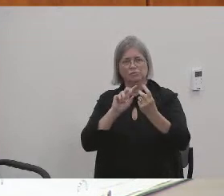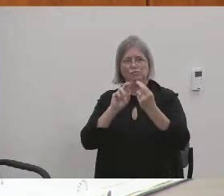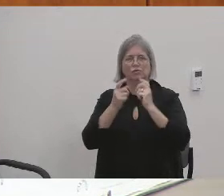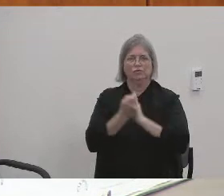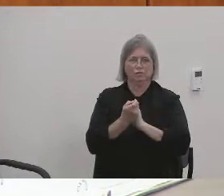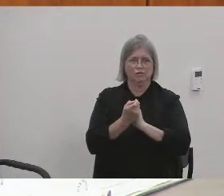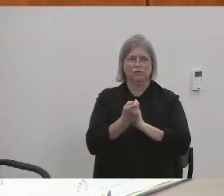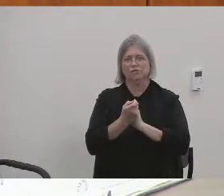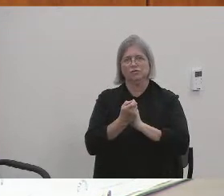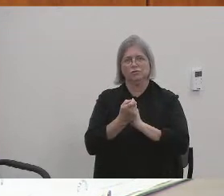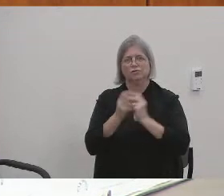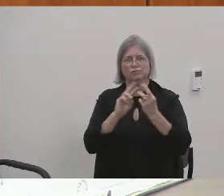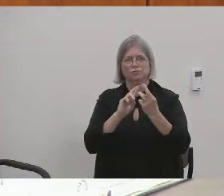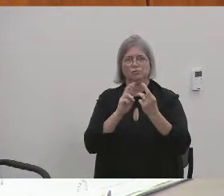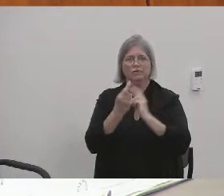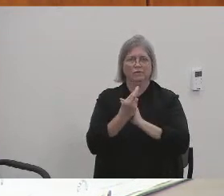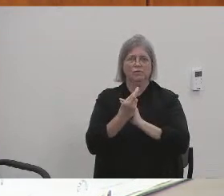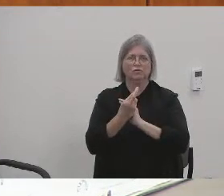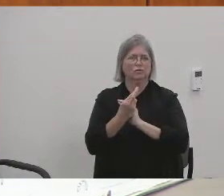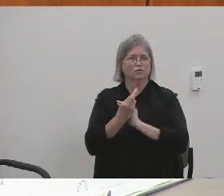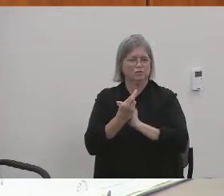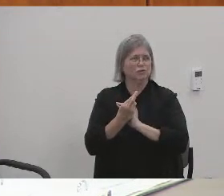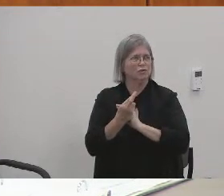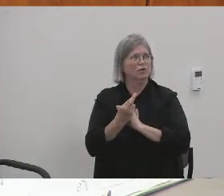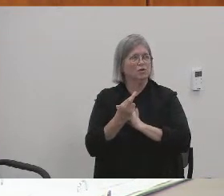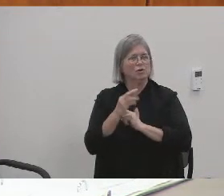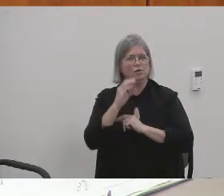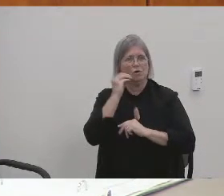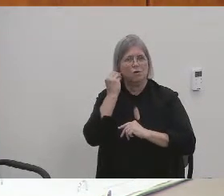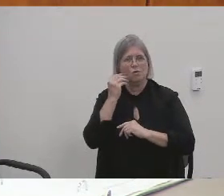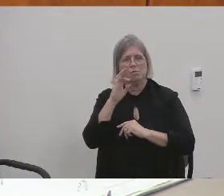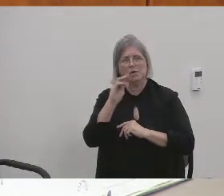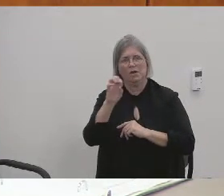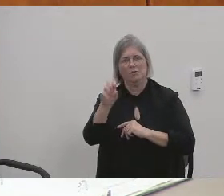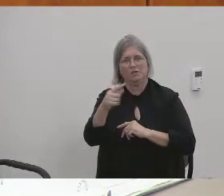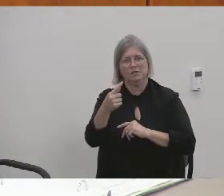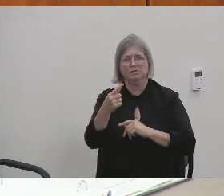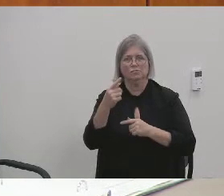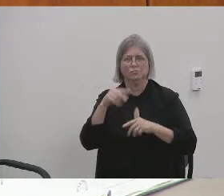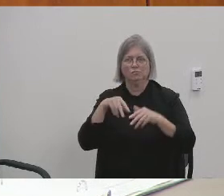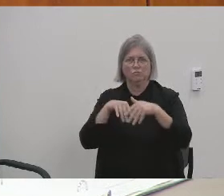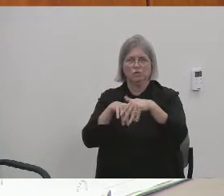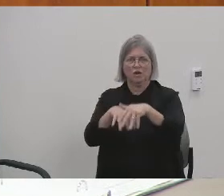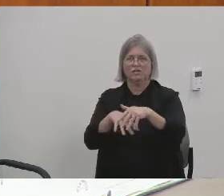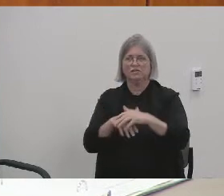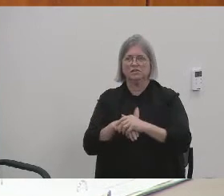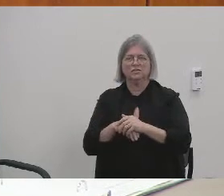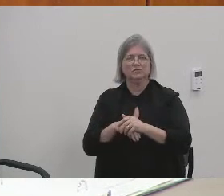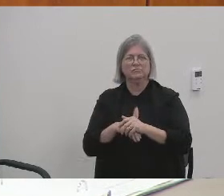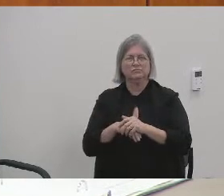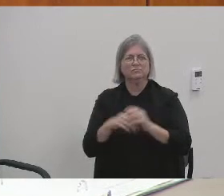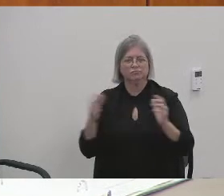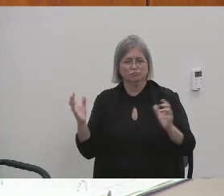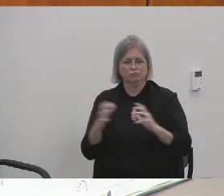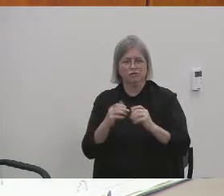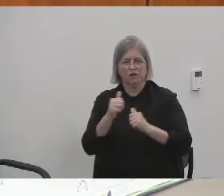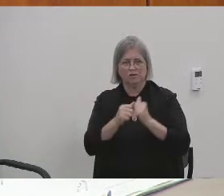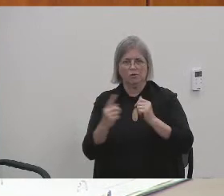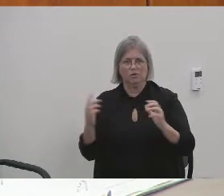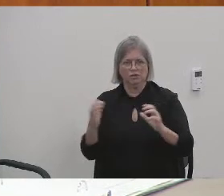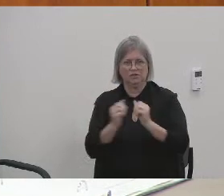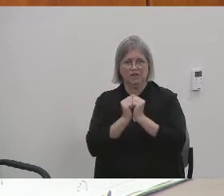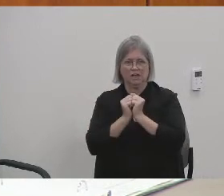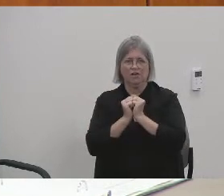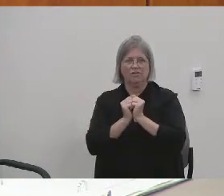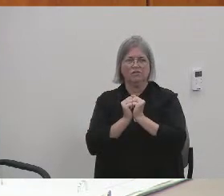parade. The students really did make the best of the situation, and they were able to bring everyone together. We appreciate our Milford Schools community